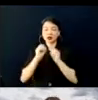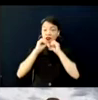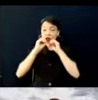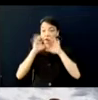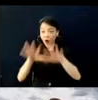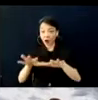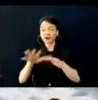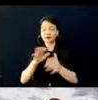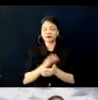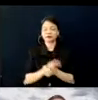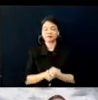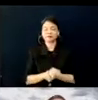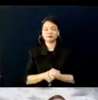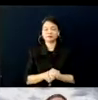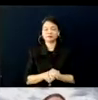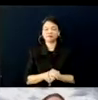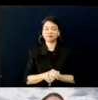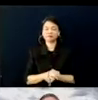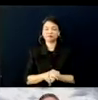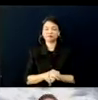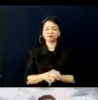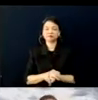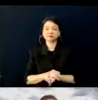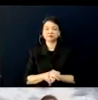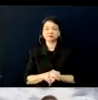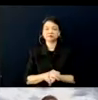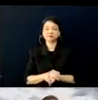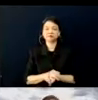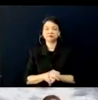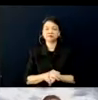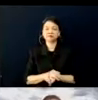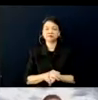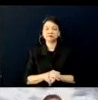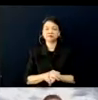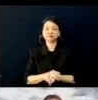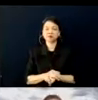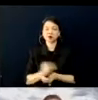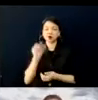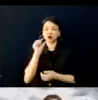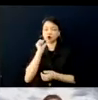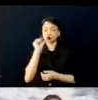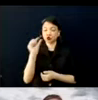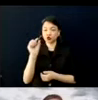somebody's drawing on the screen. The answer is actually 4%